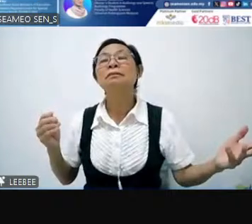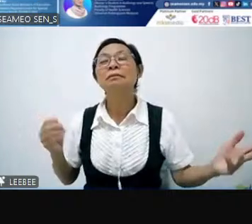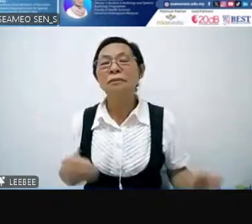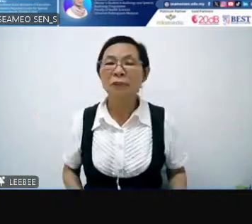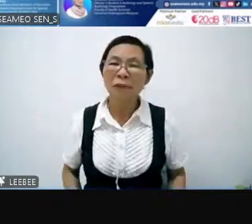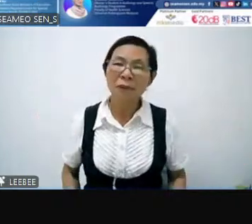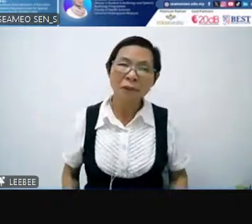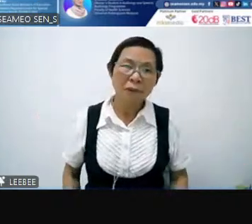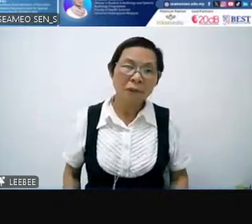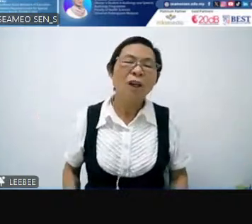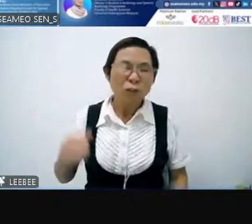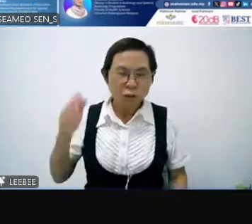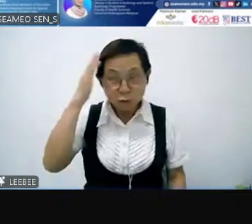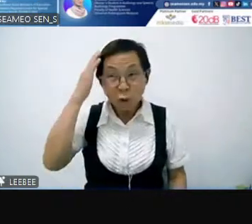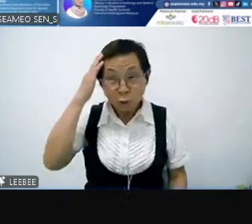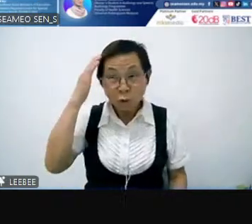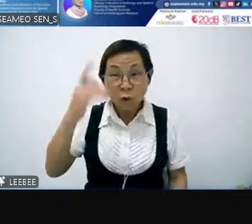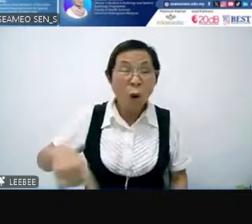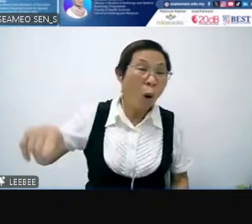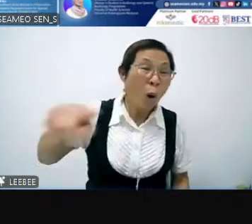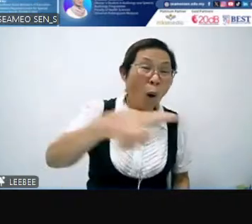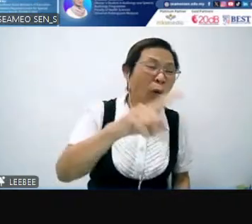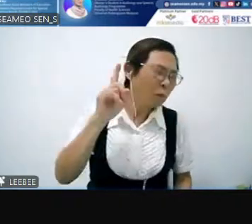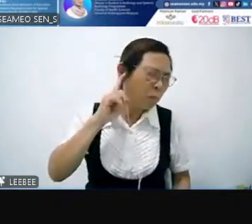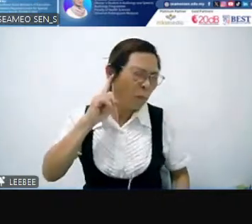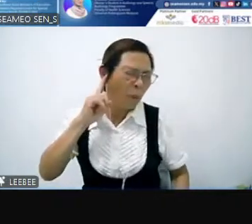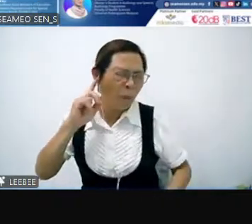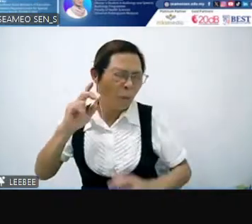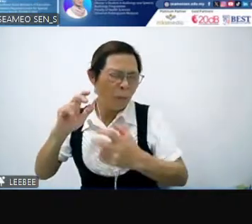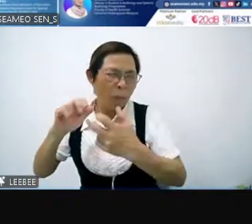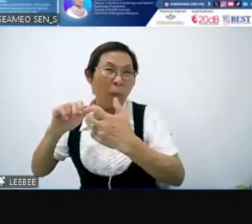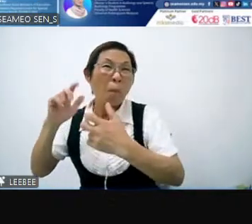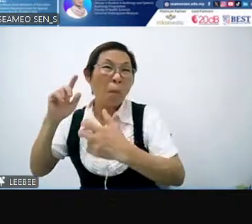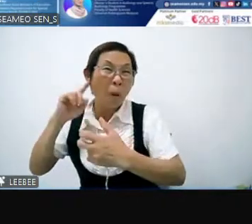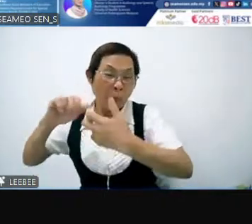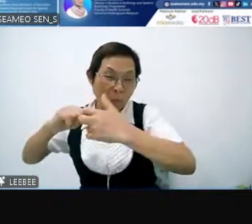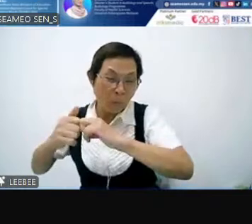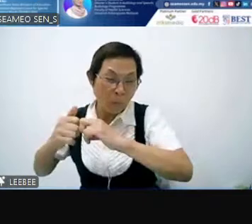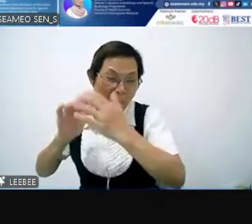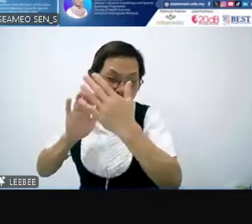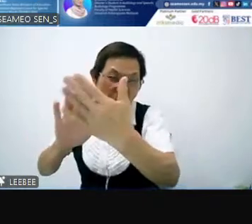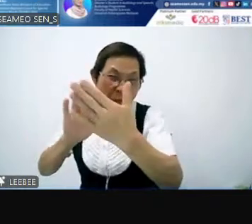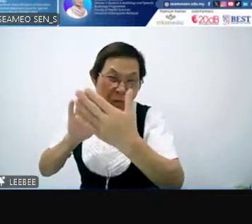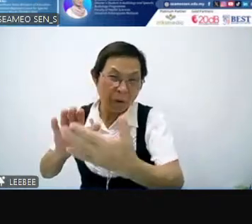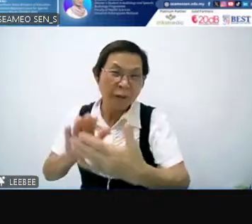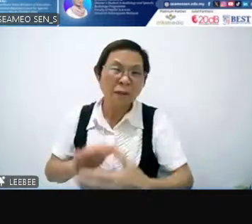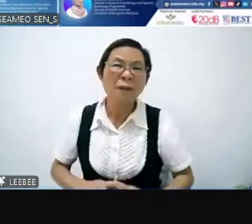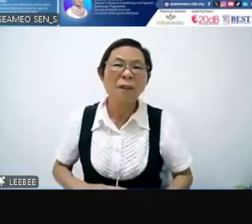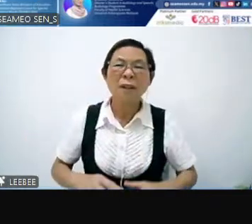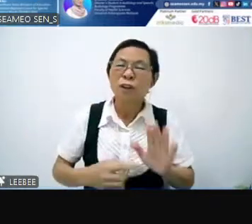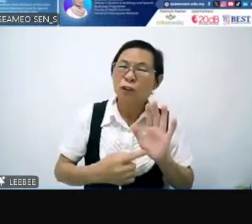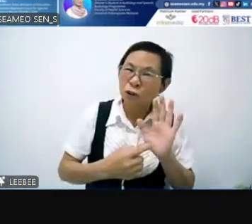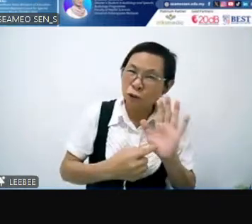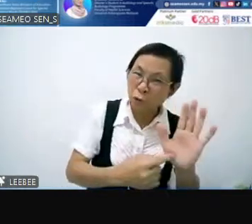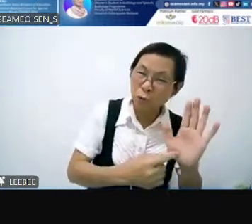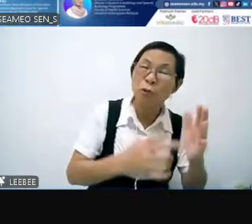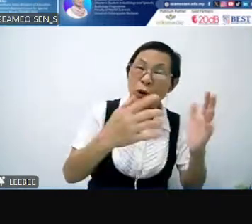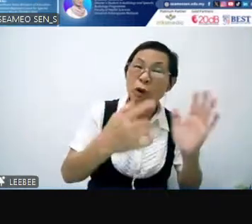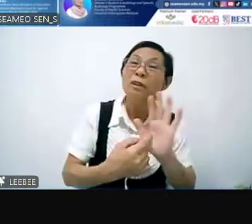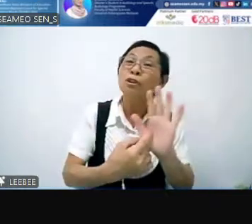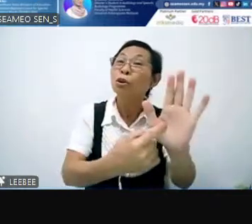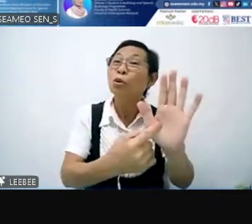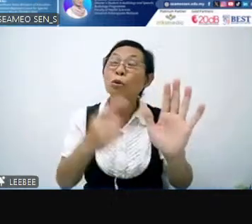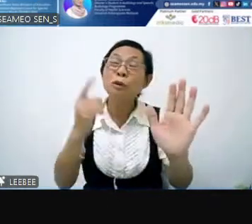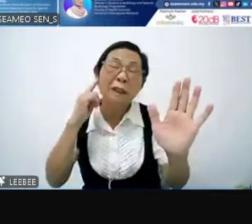So knowing that all the hearing challenges, the signs, let's look at how our